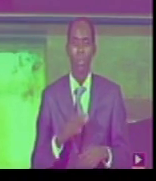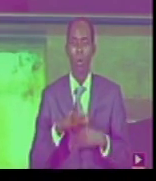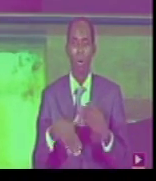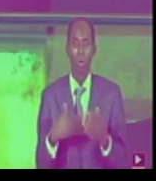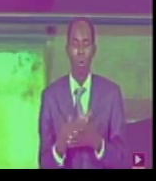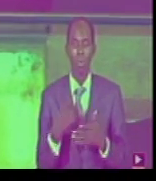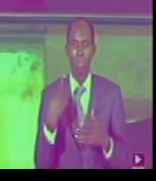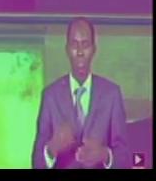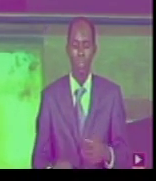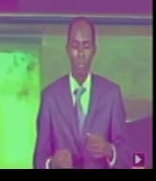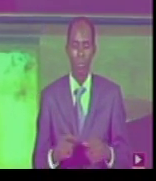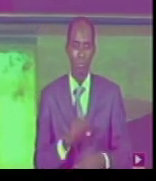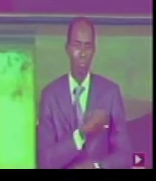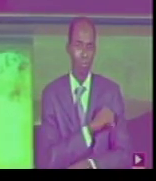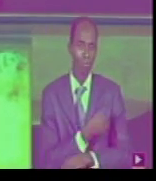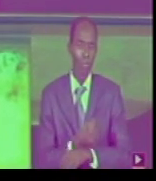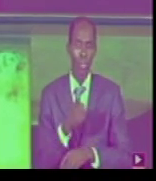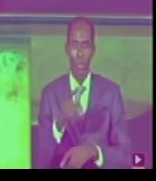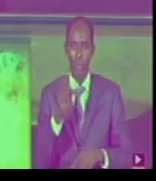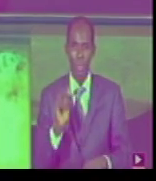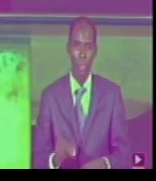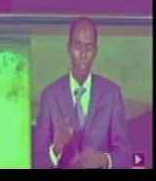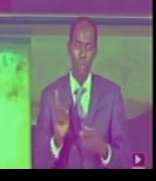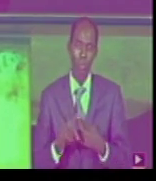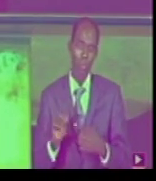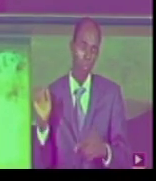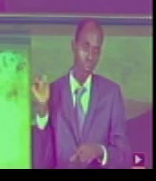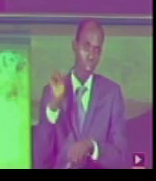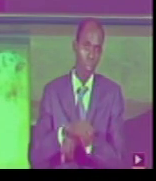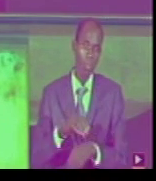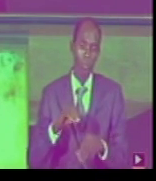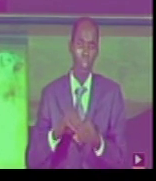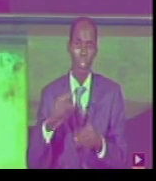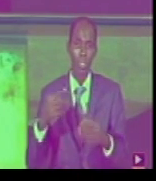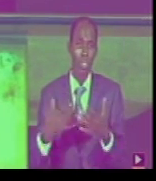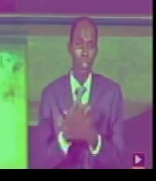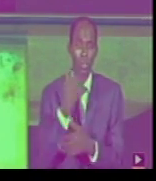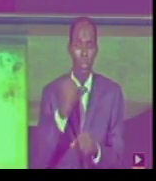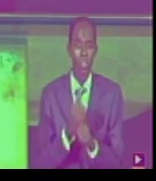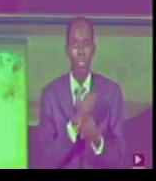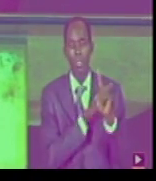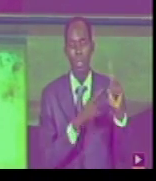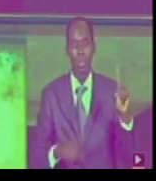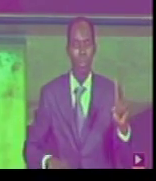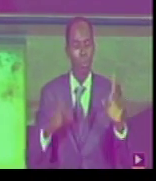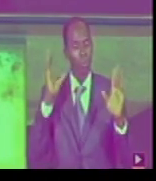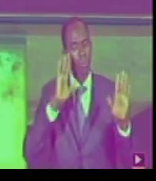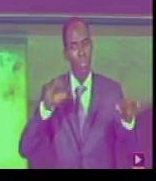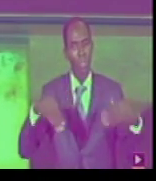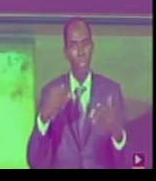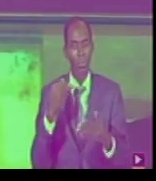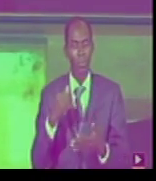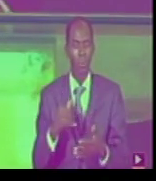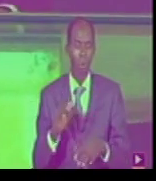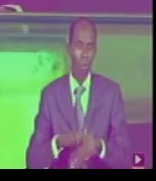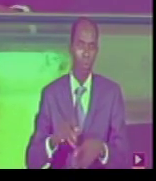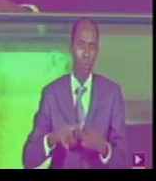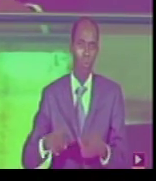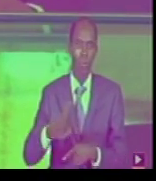to give you the strength to overcome in the new year, the Lord will give unto you in Jesus'